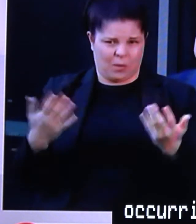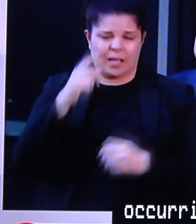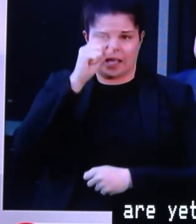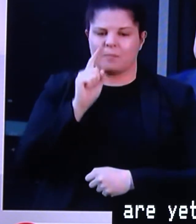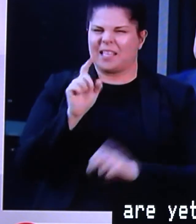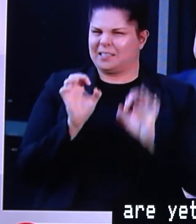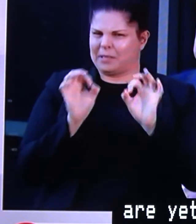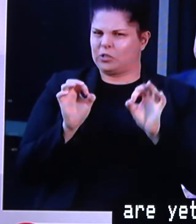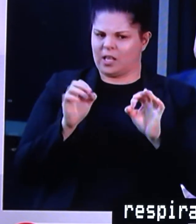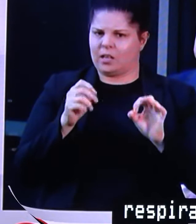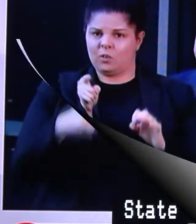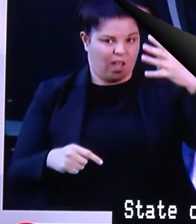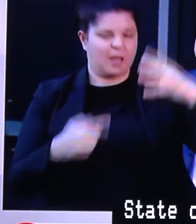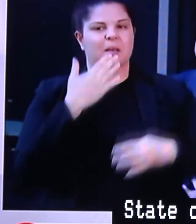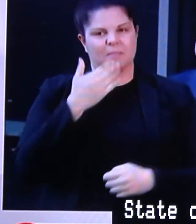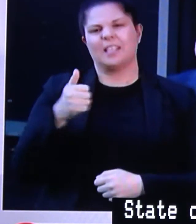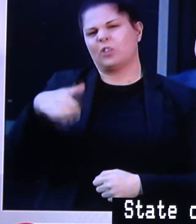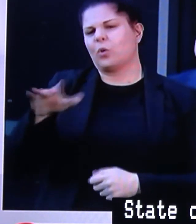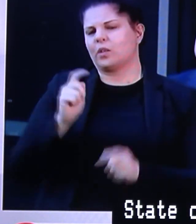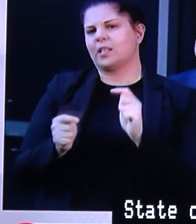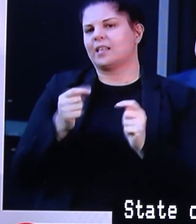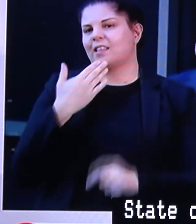in particular we want to focus on. Thank you.